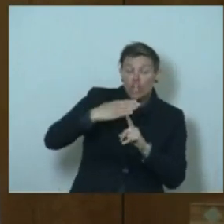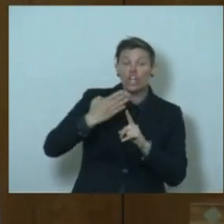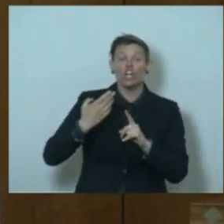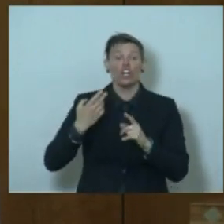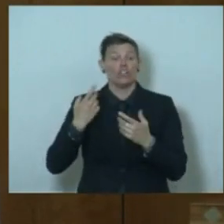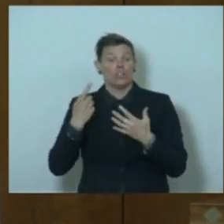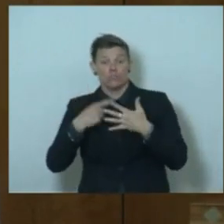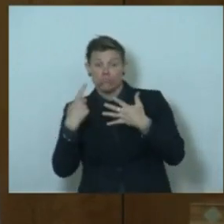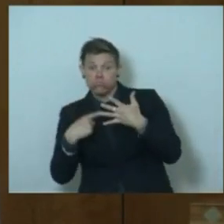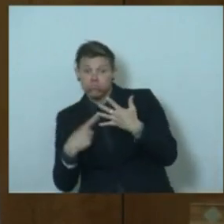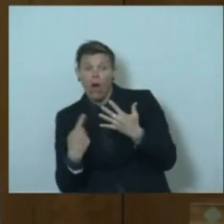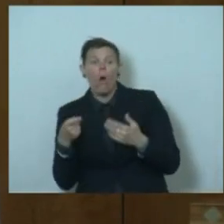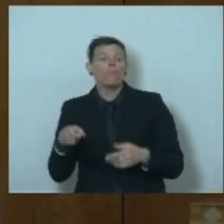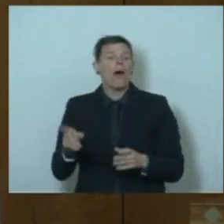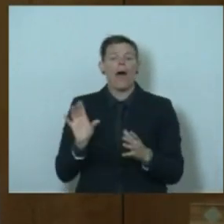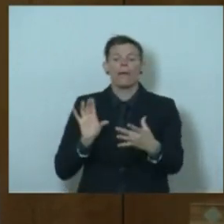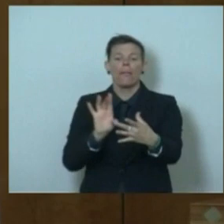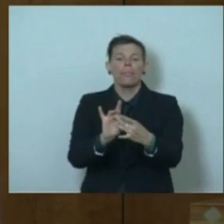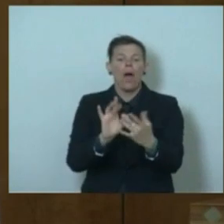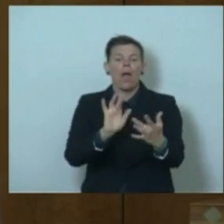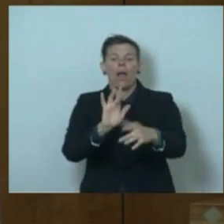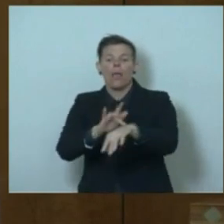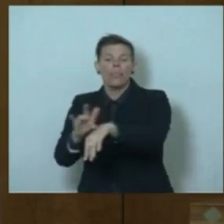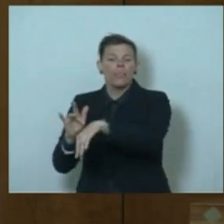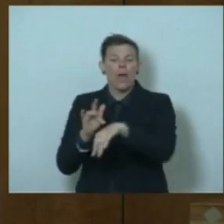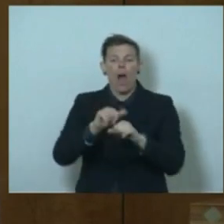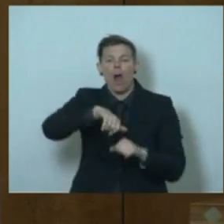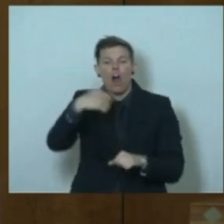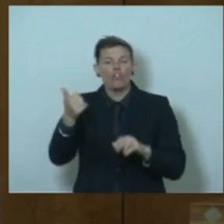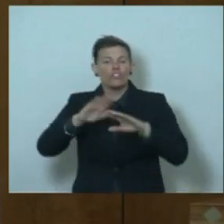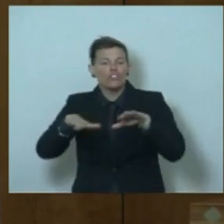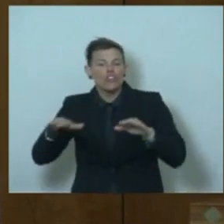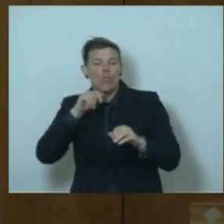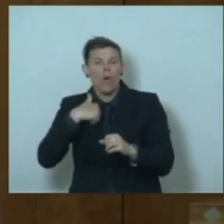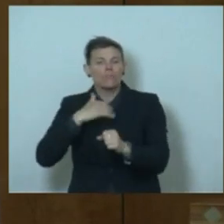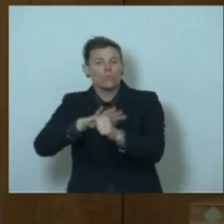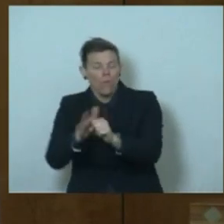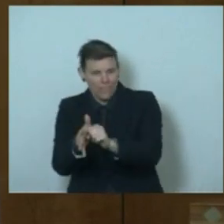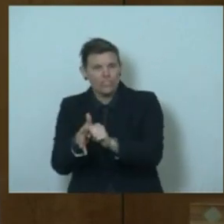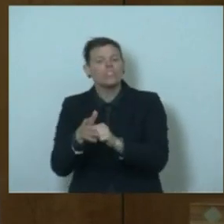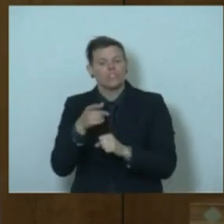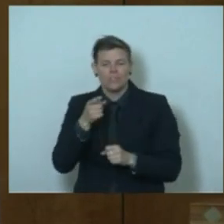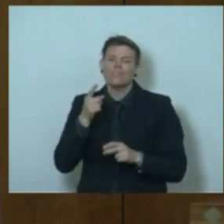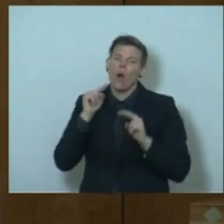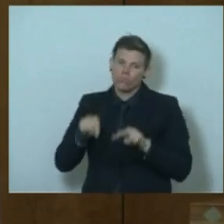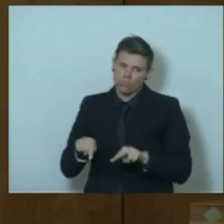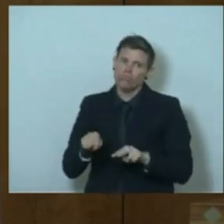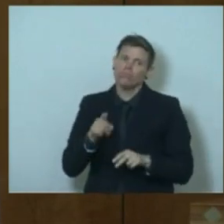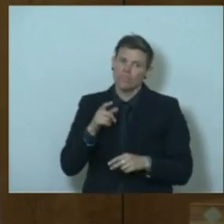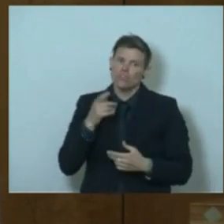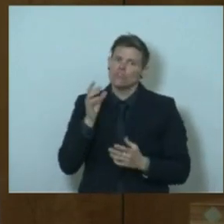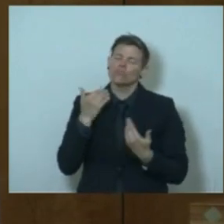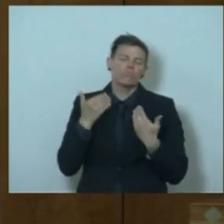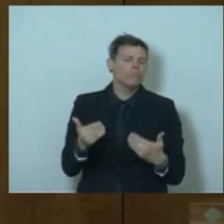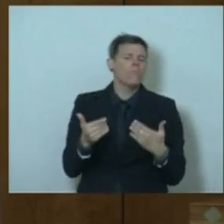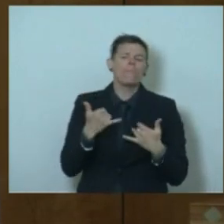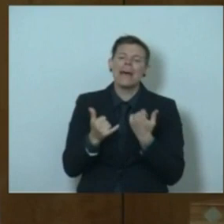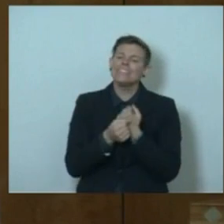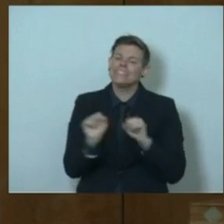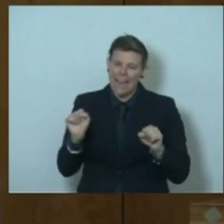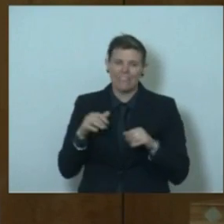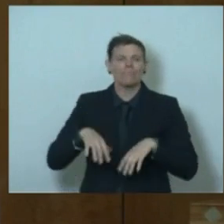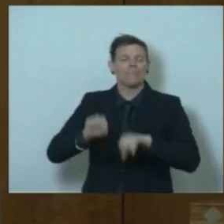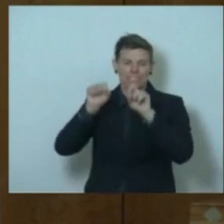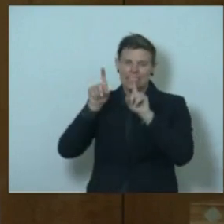in contact with someone who's COVID positive, you should assume that your child has a COVID infection and